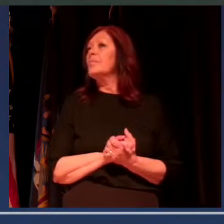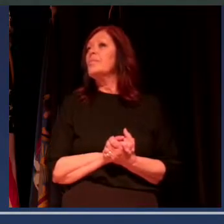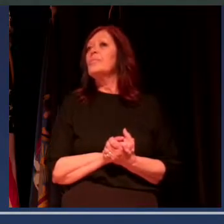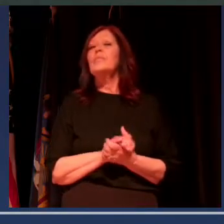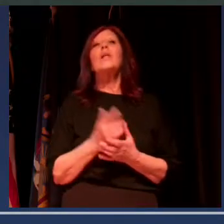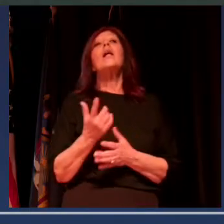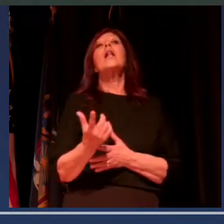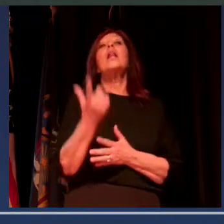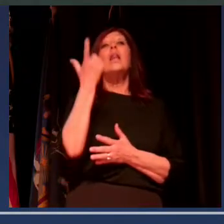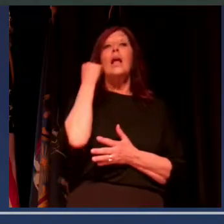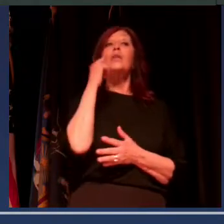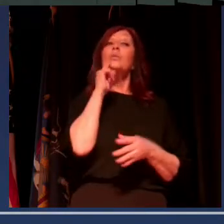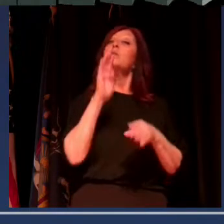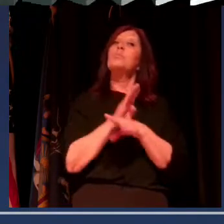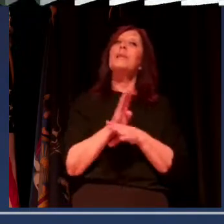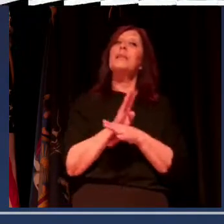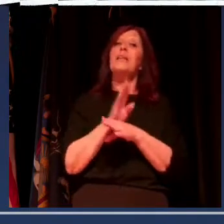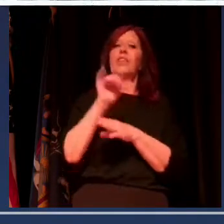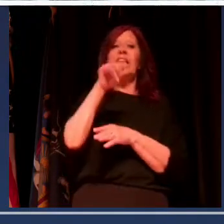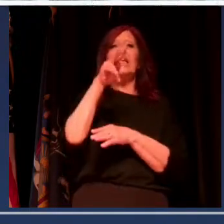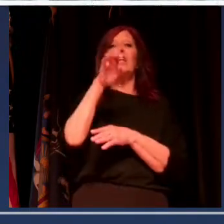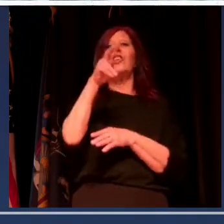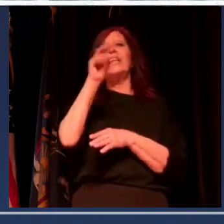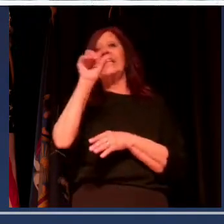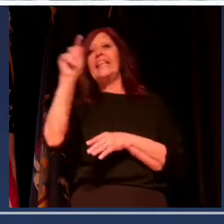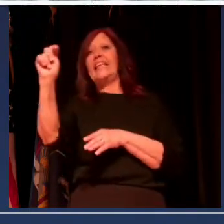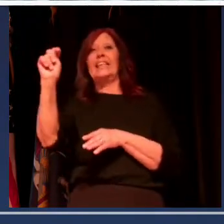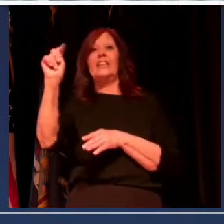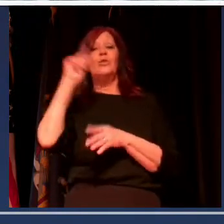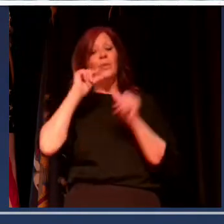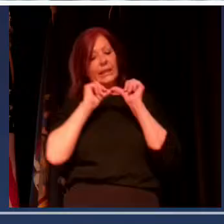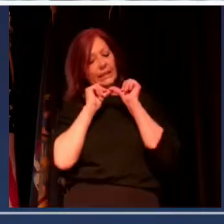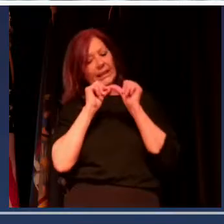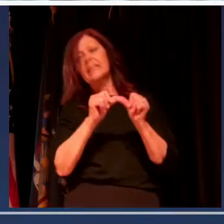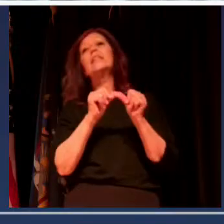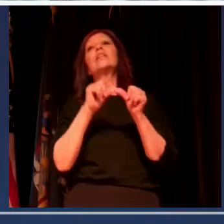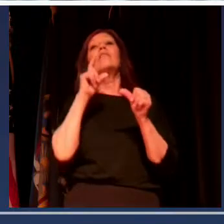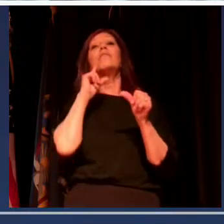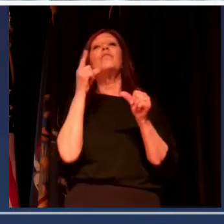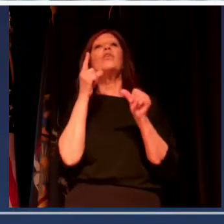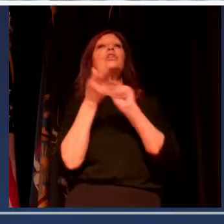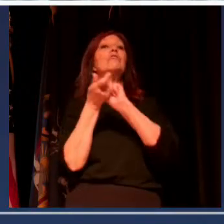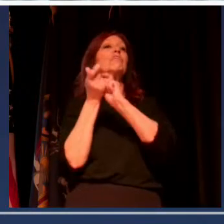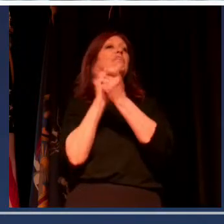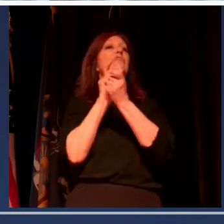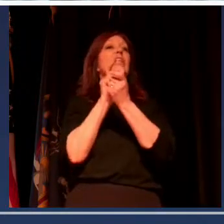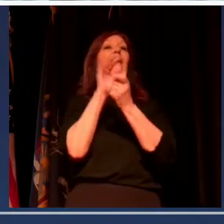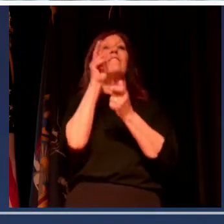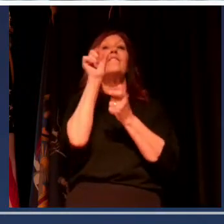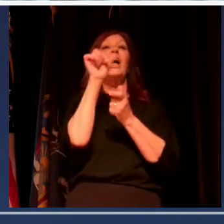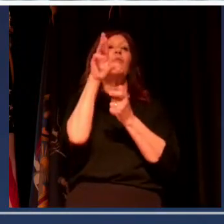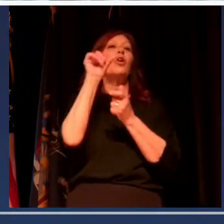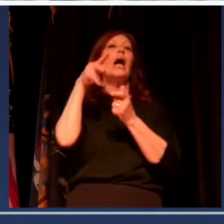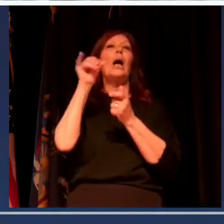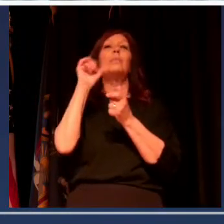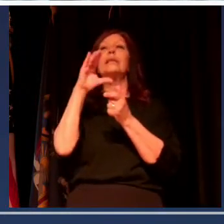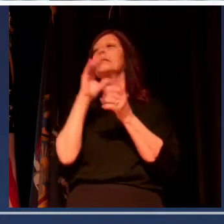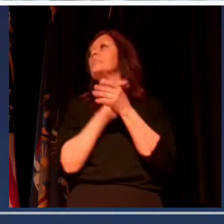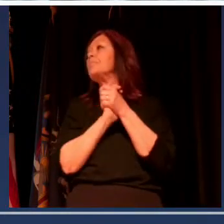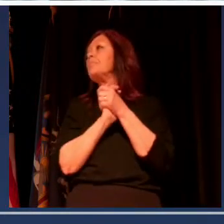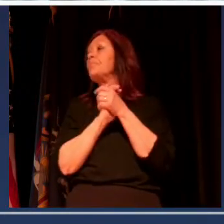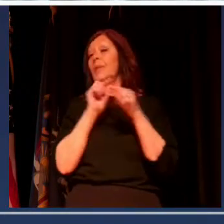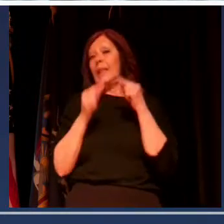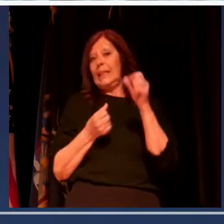Last year was a busy one for our ErieNet initiative as we continued the groundwork for a transformative fiber project. And this